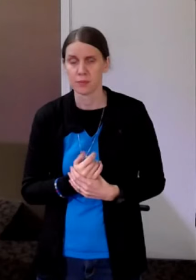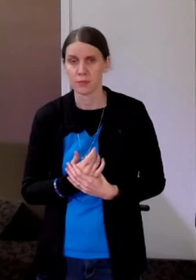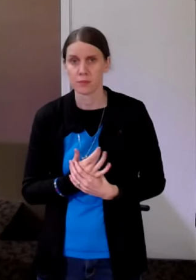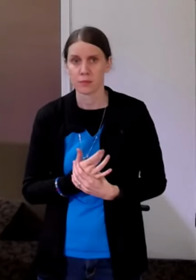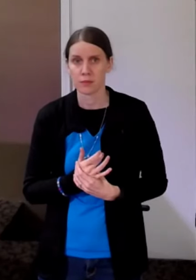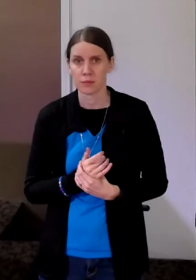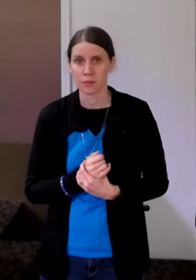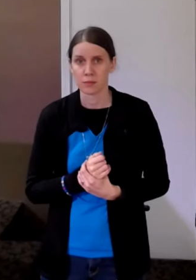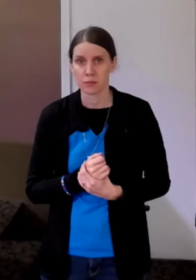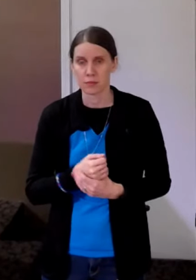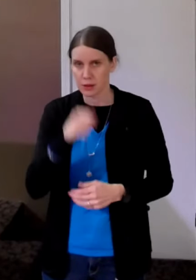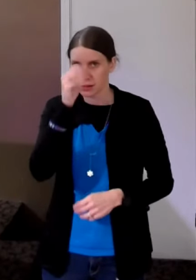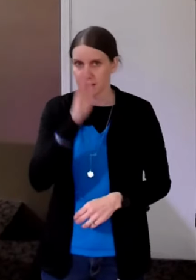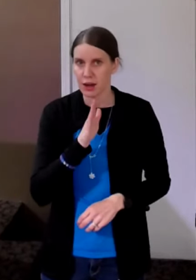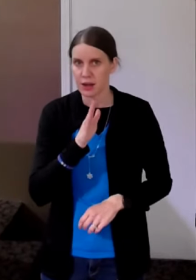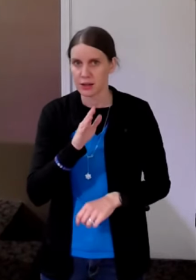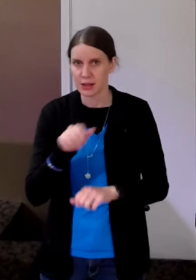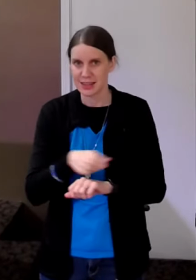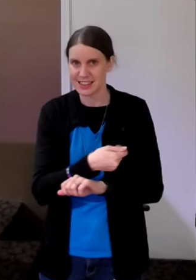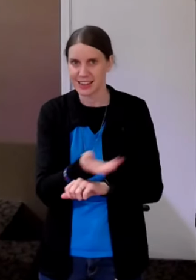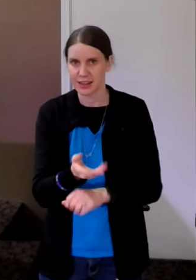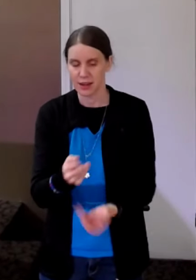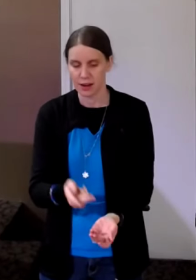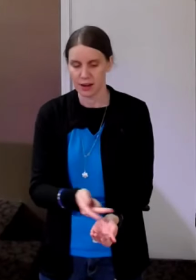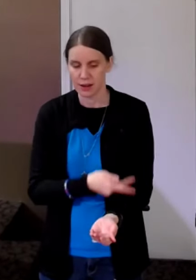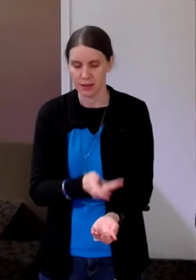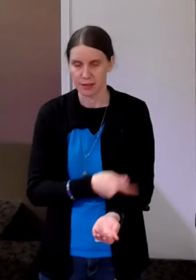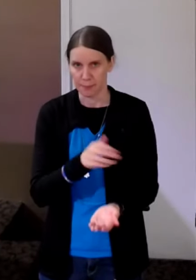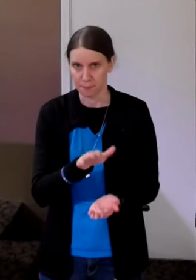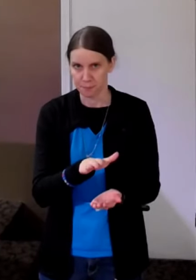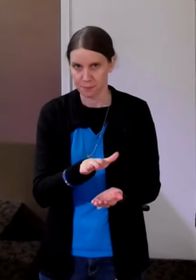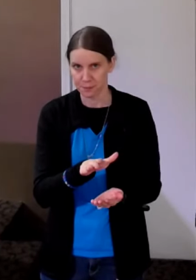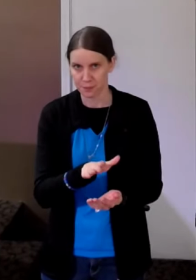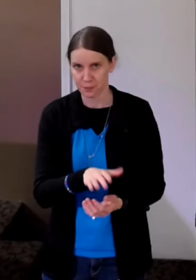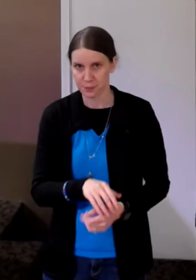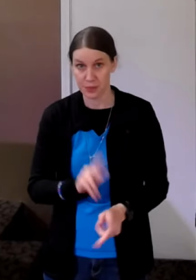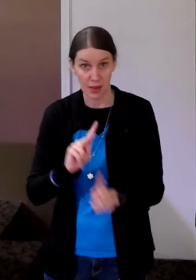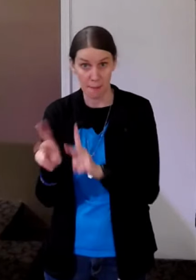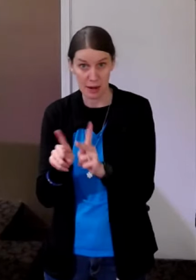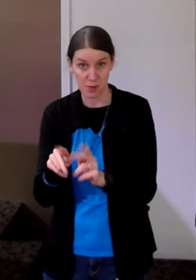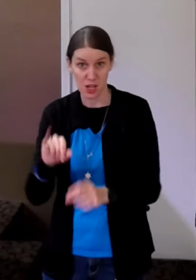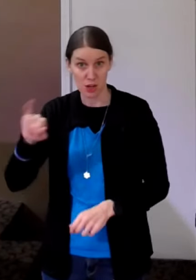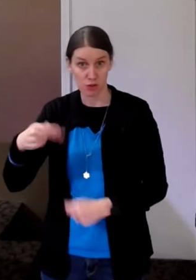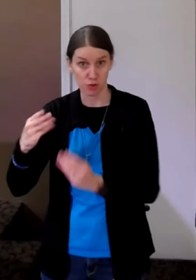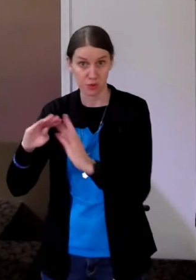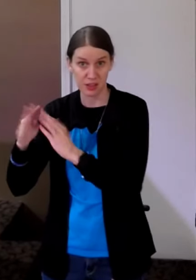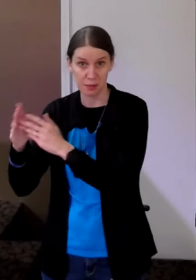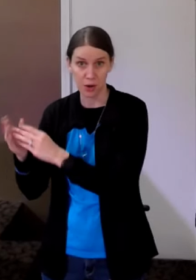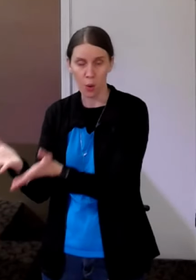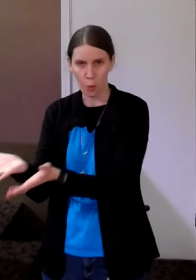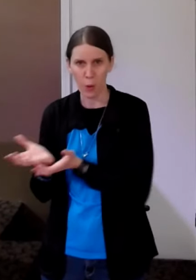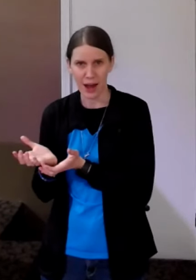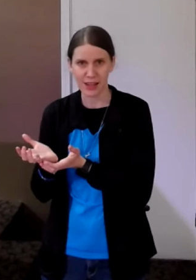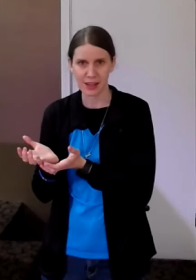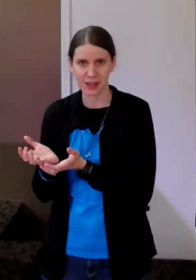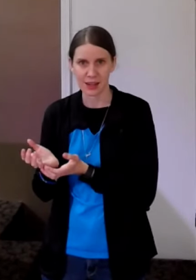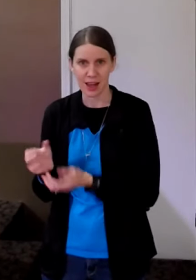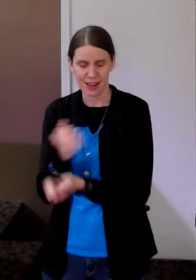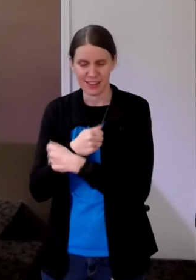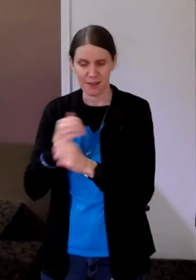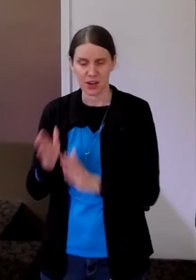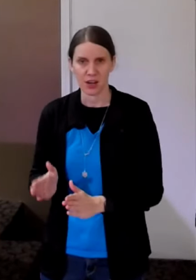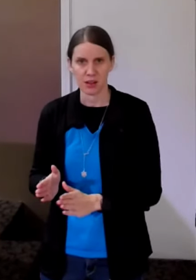God sent a lamb. The people there in Jerusalem, they wanted a